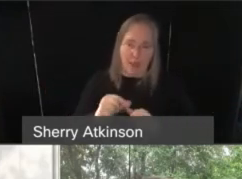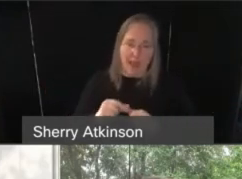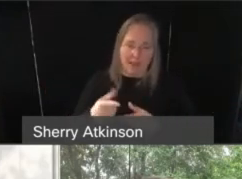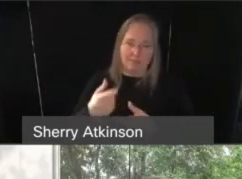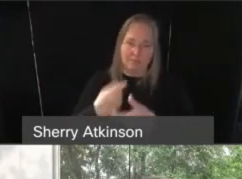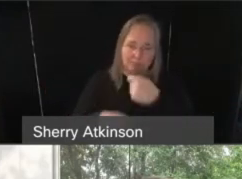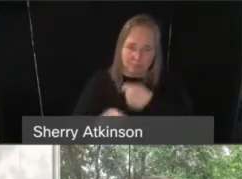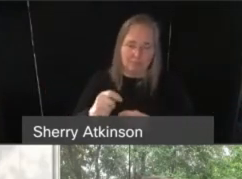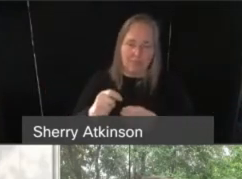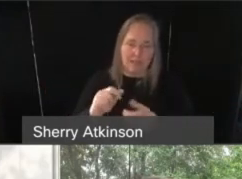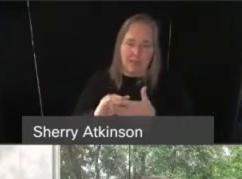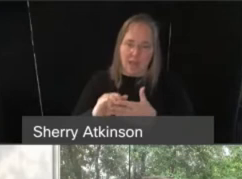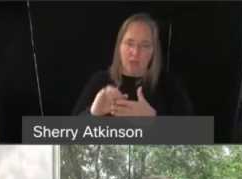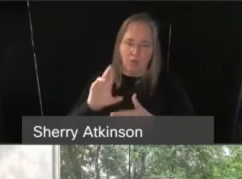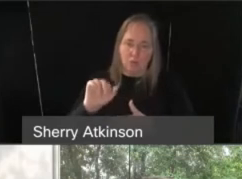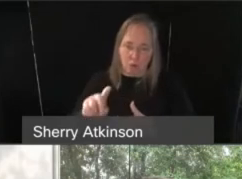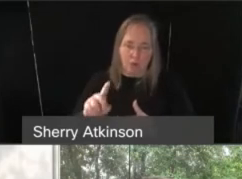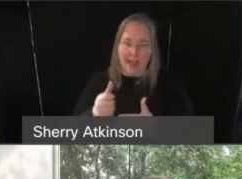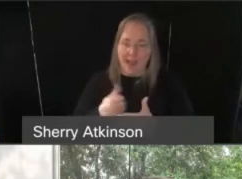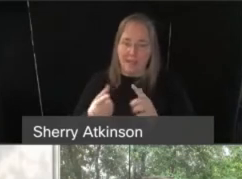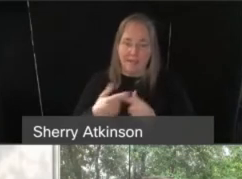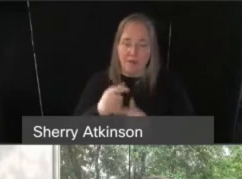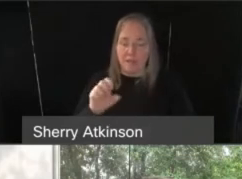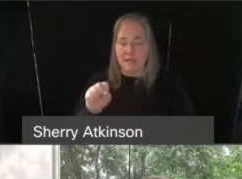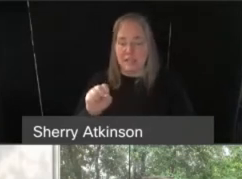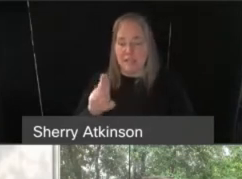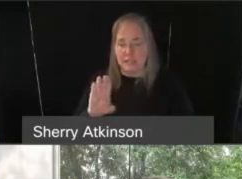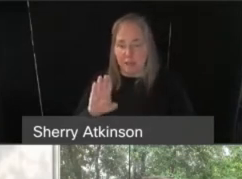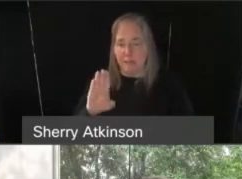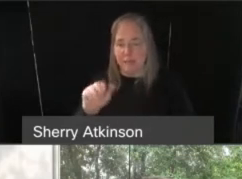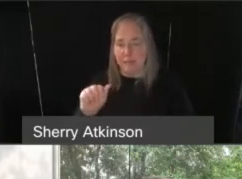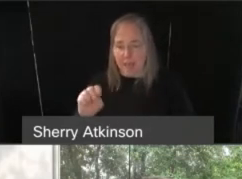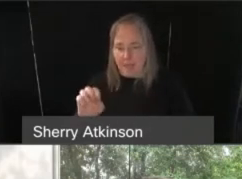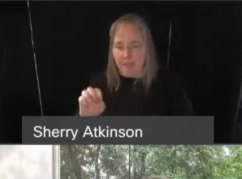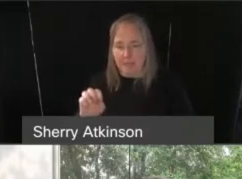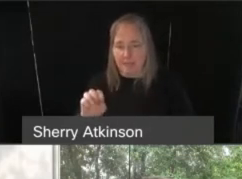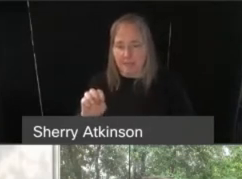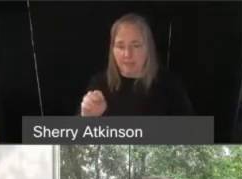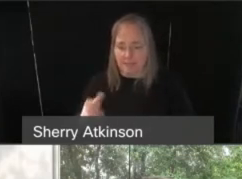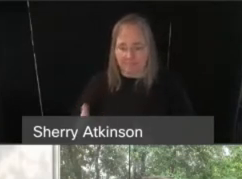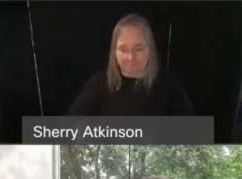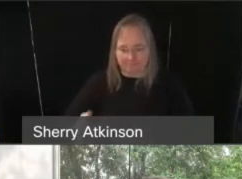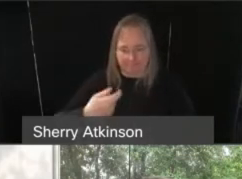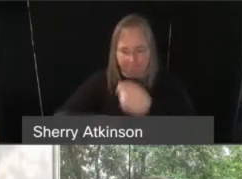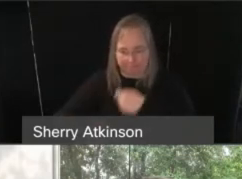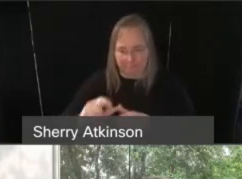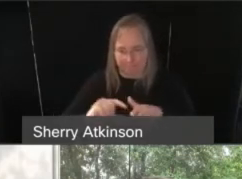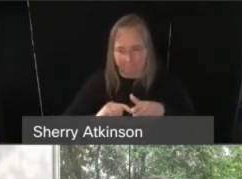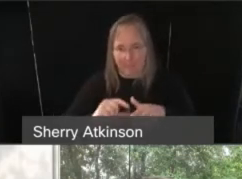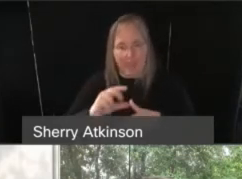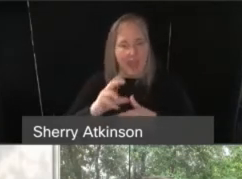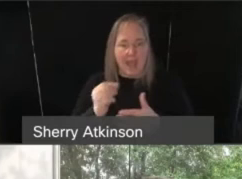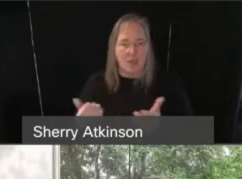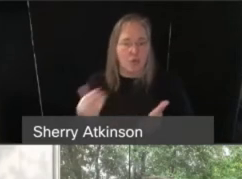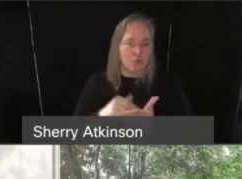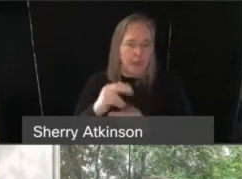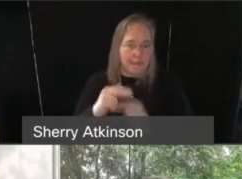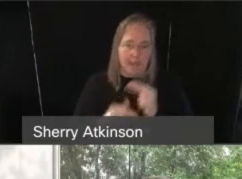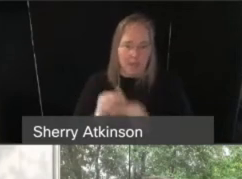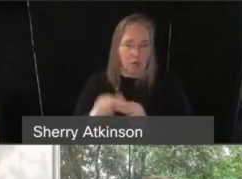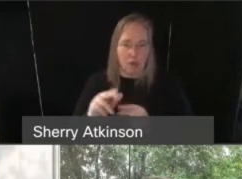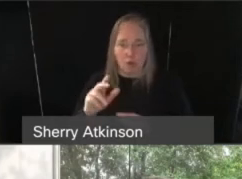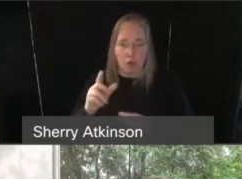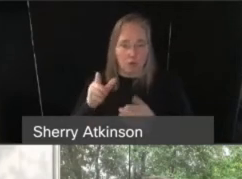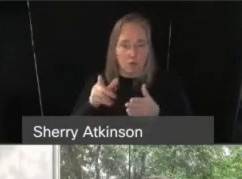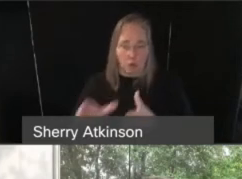road, take everything from that sub-base and build the road. Instead of being in the neighborhood for a week,